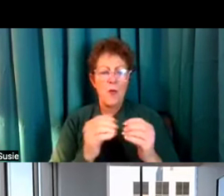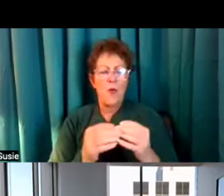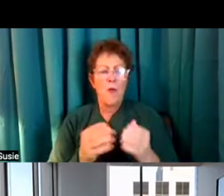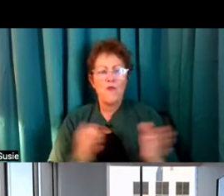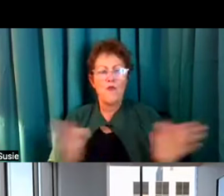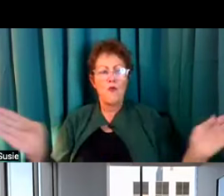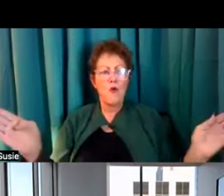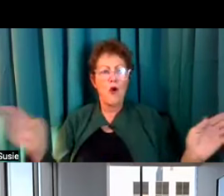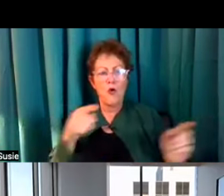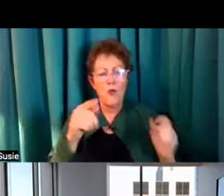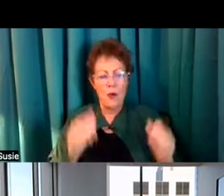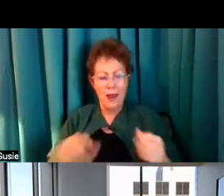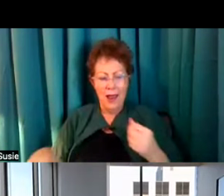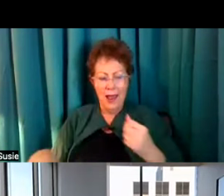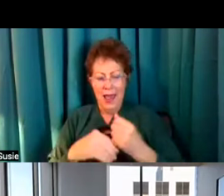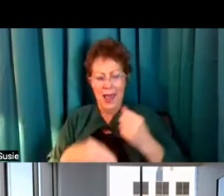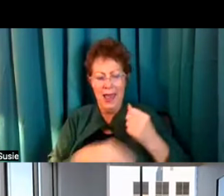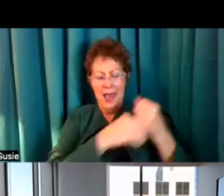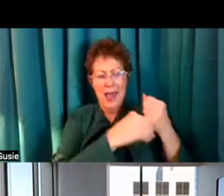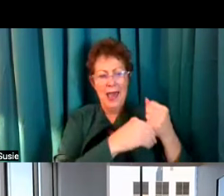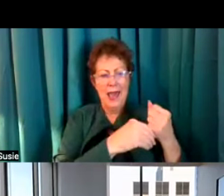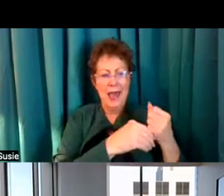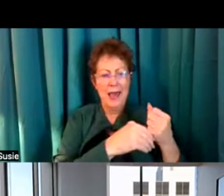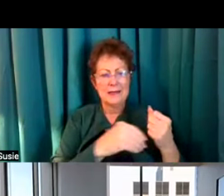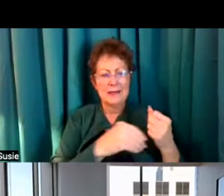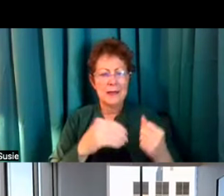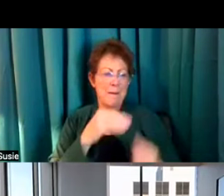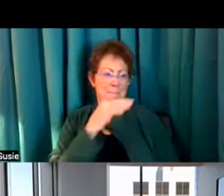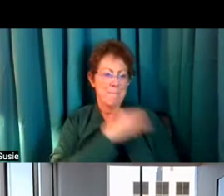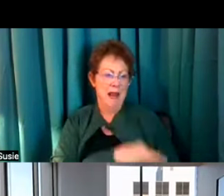you can have impermissible private benefit